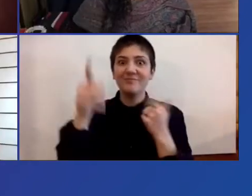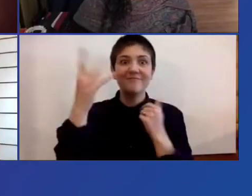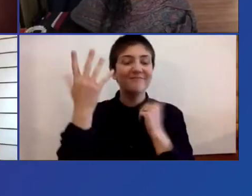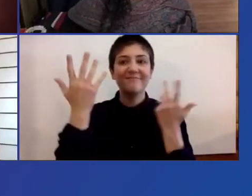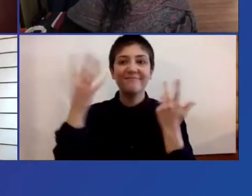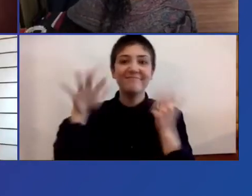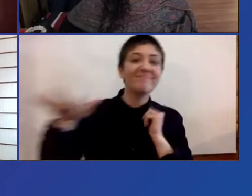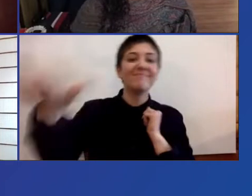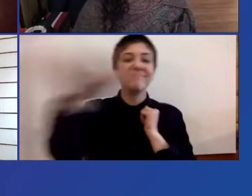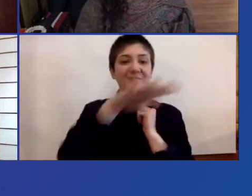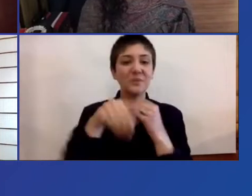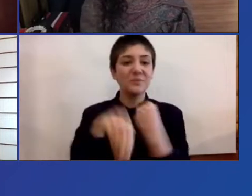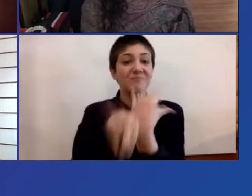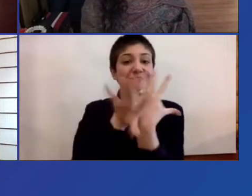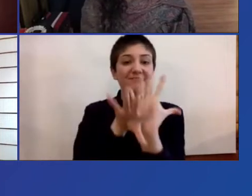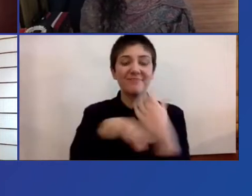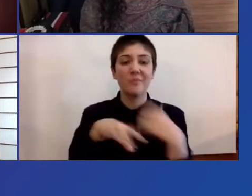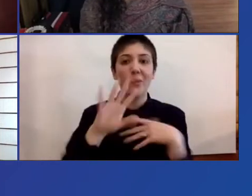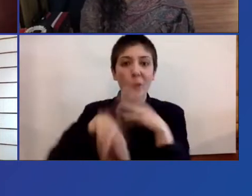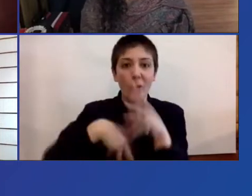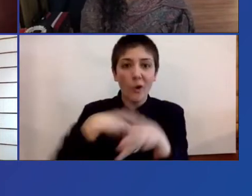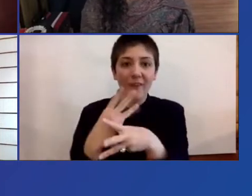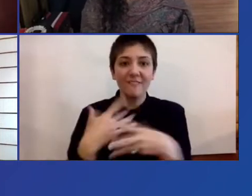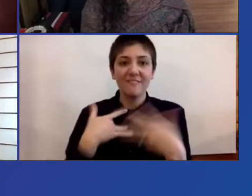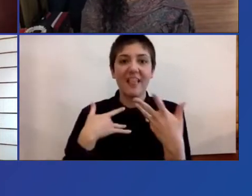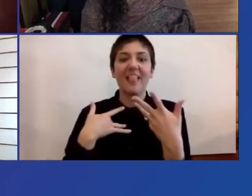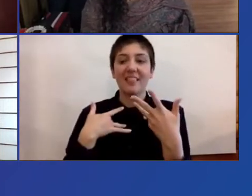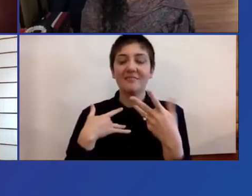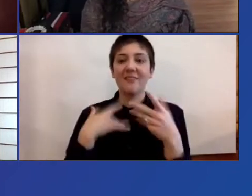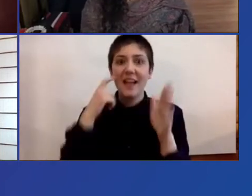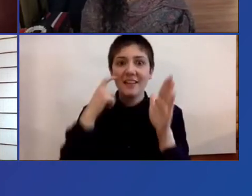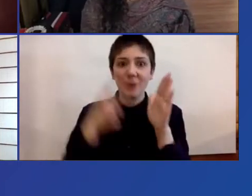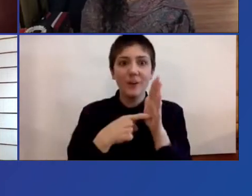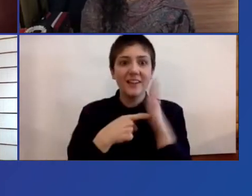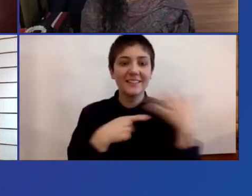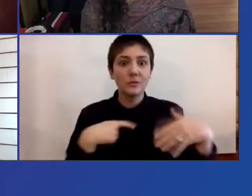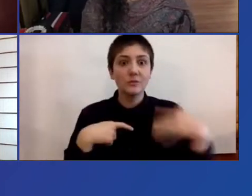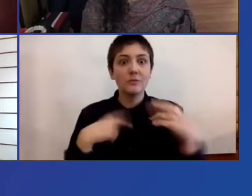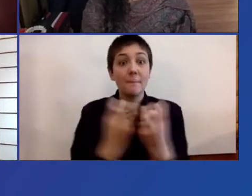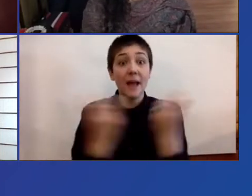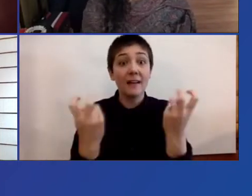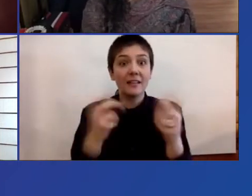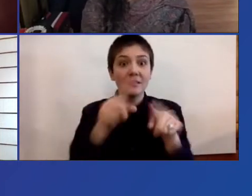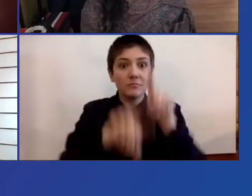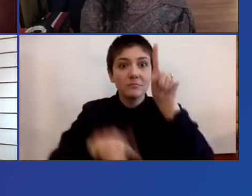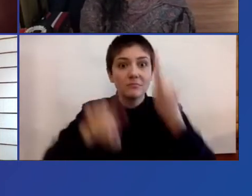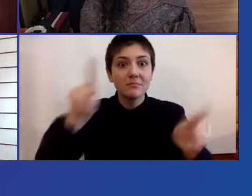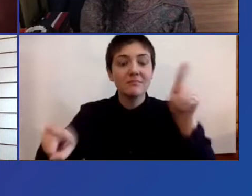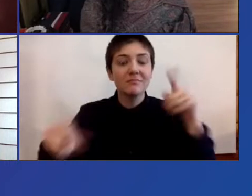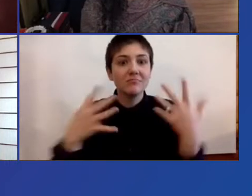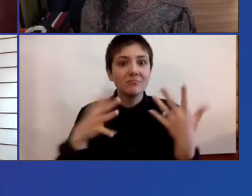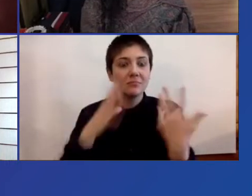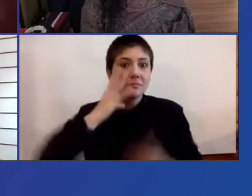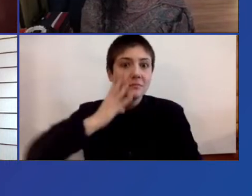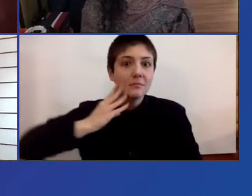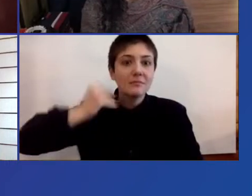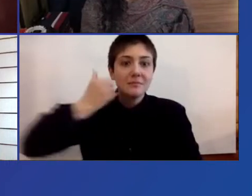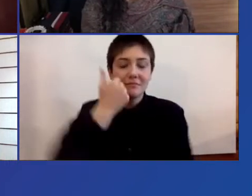can see, our panelists have, such rich experiences,